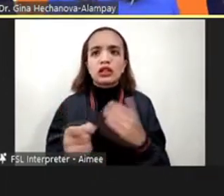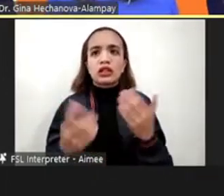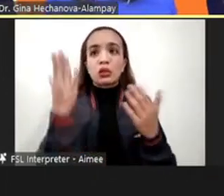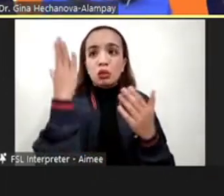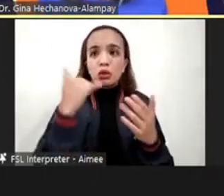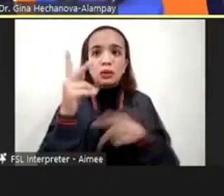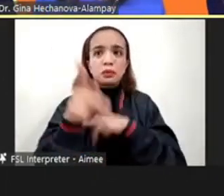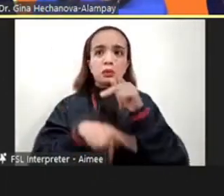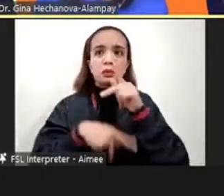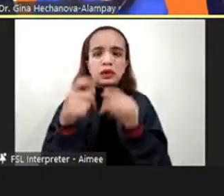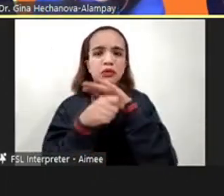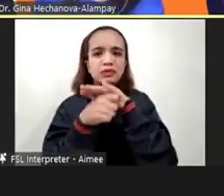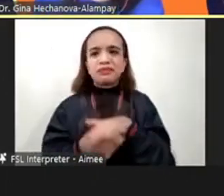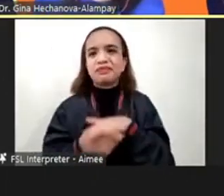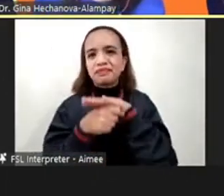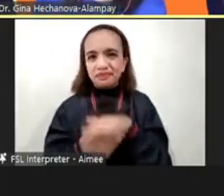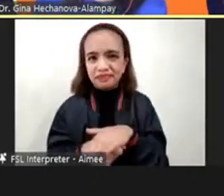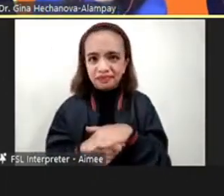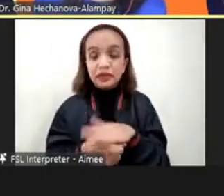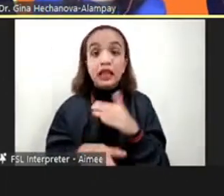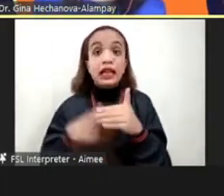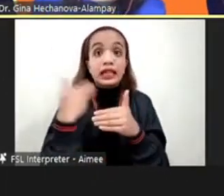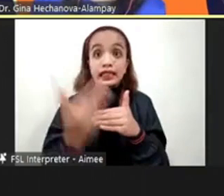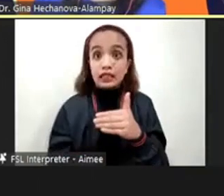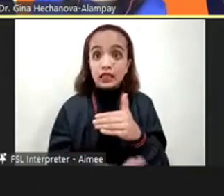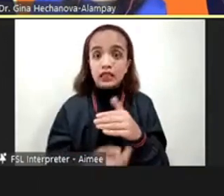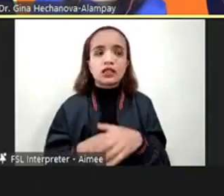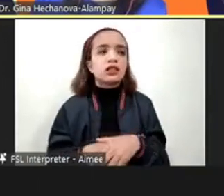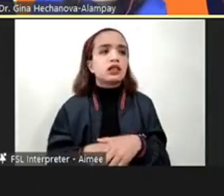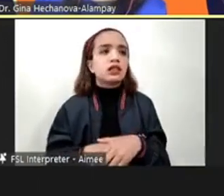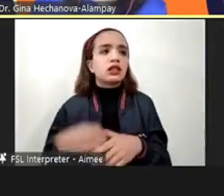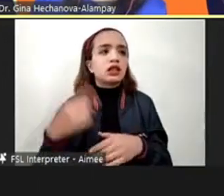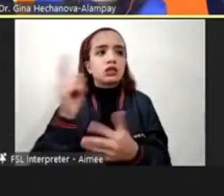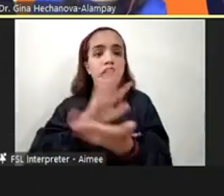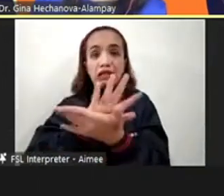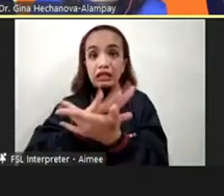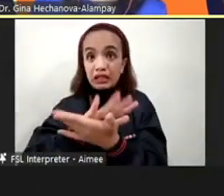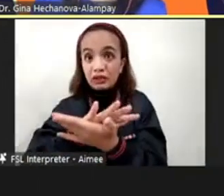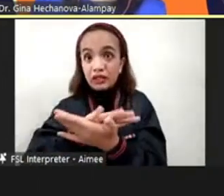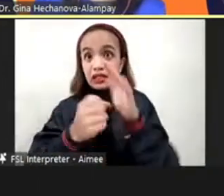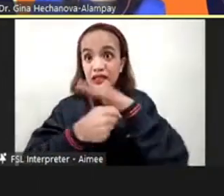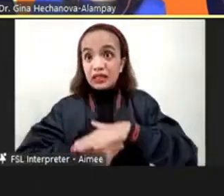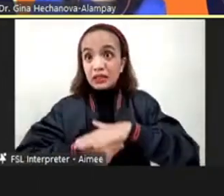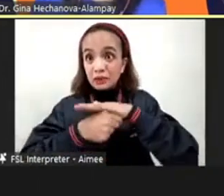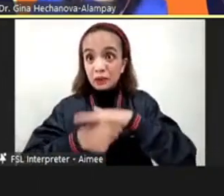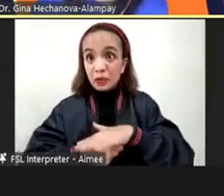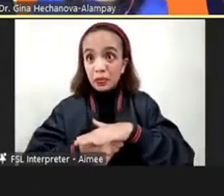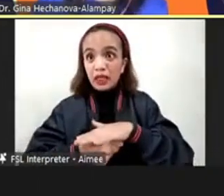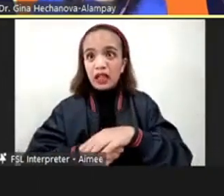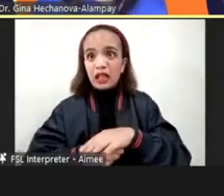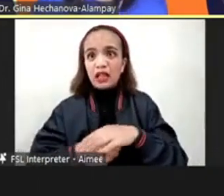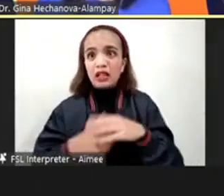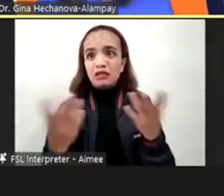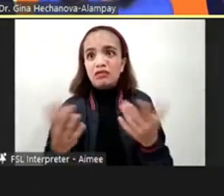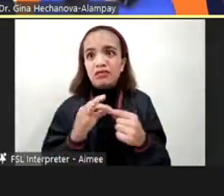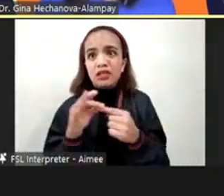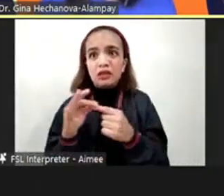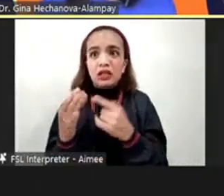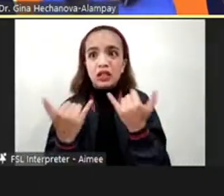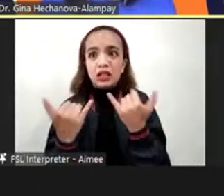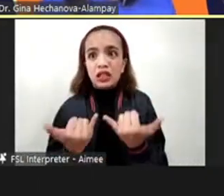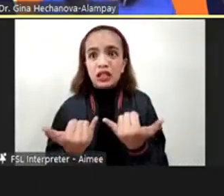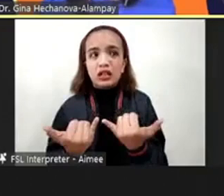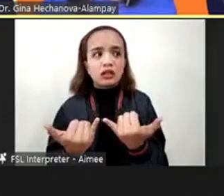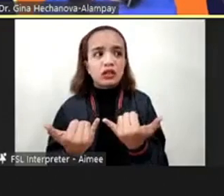are stressed. And then, of course, another source of COVID stress is the news. No? So especially the bad news